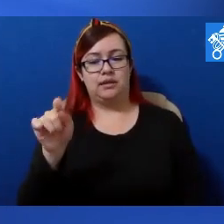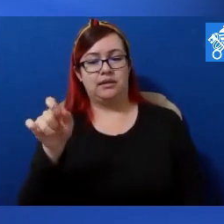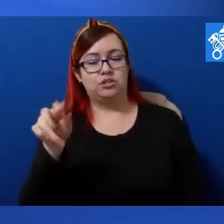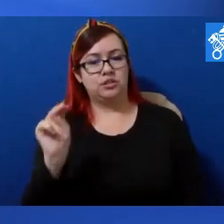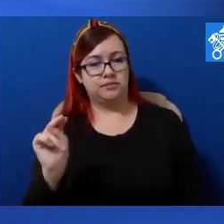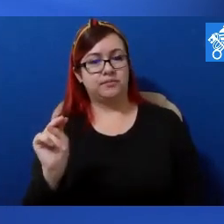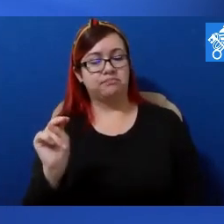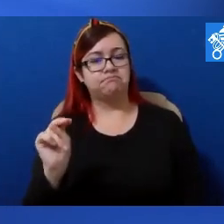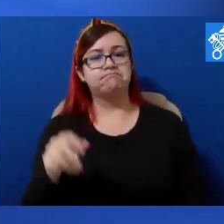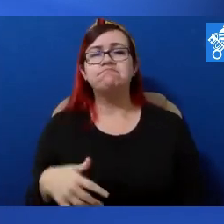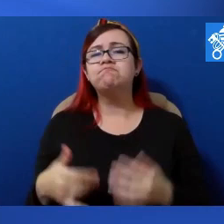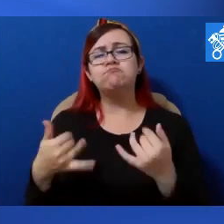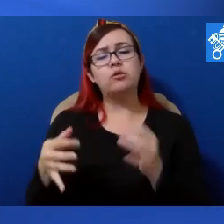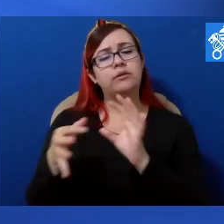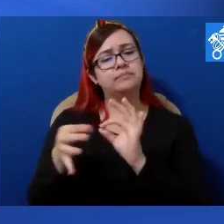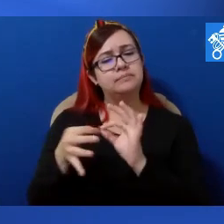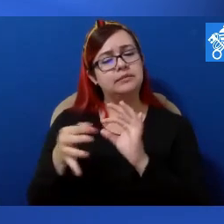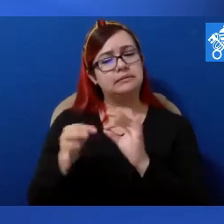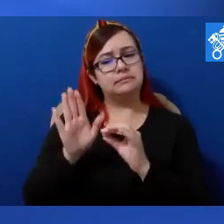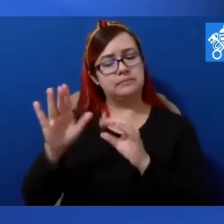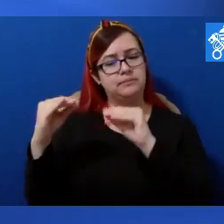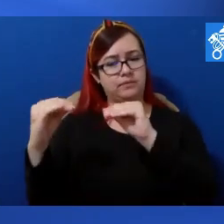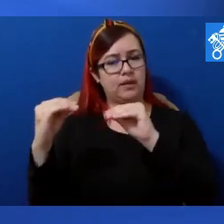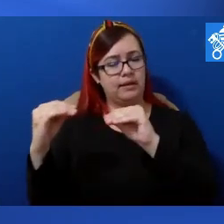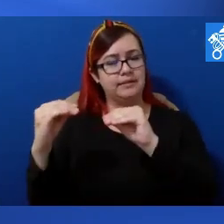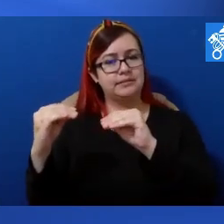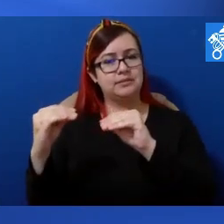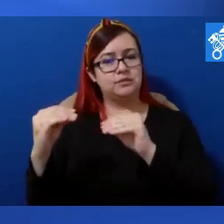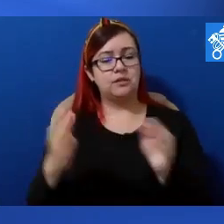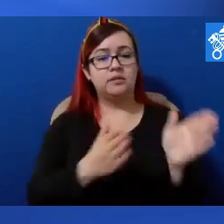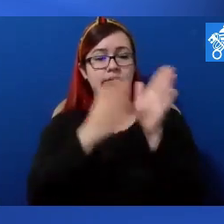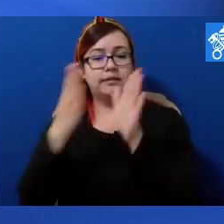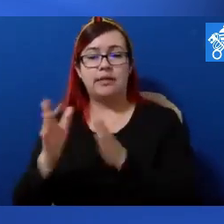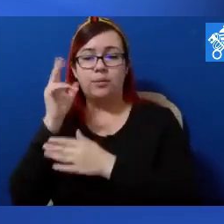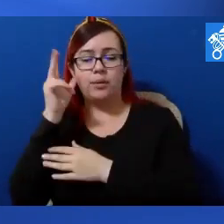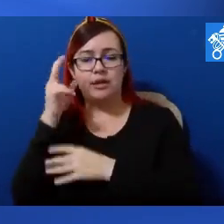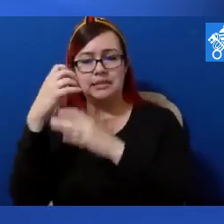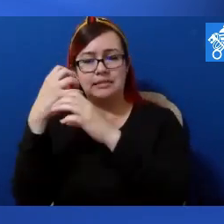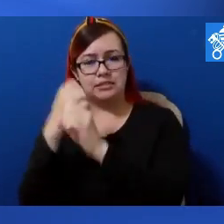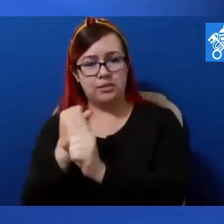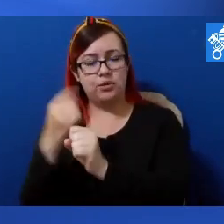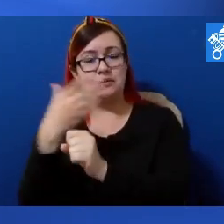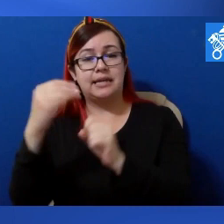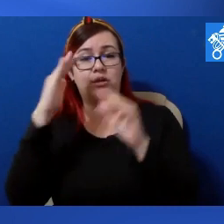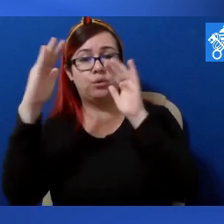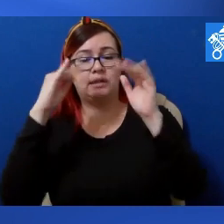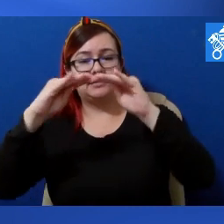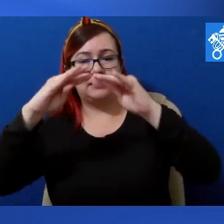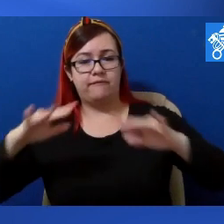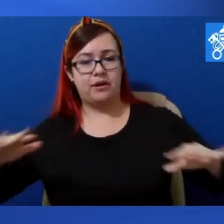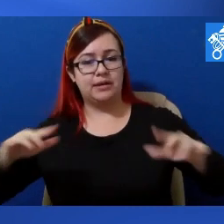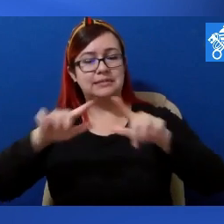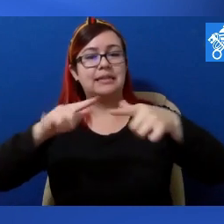discussing desolation. Having listened to the Holy Father's catechesis, we will now hear the summaries and